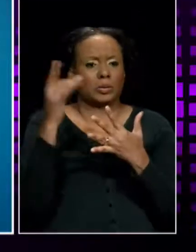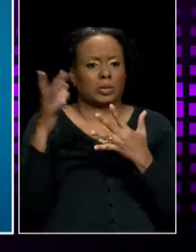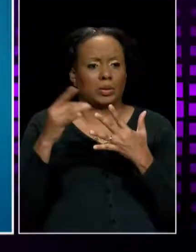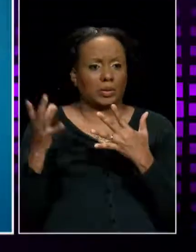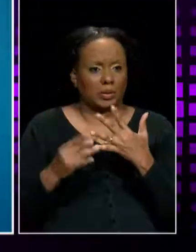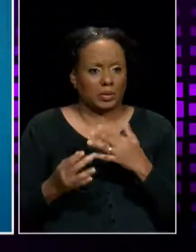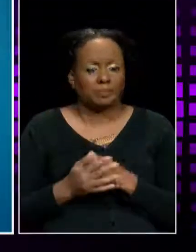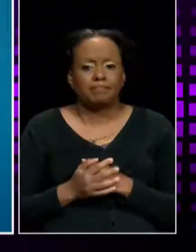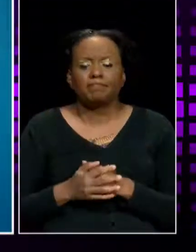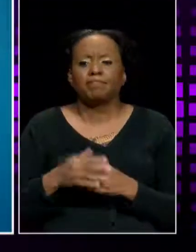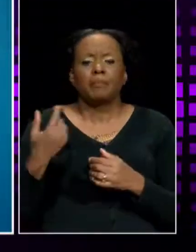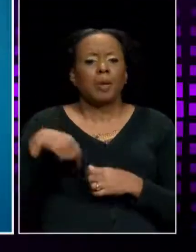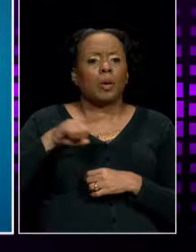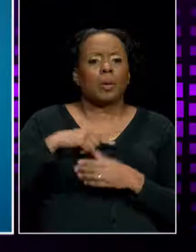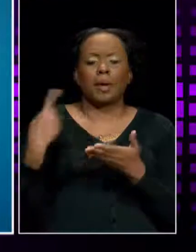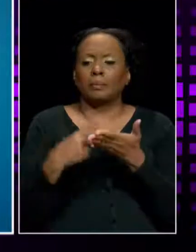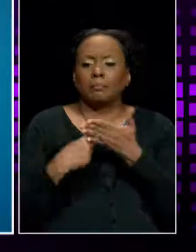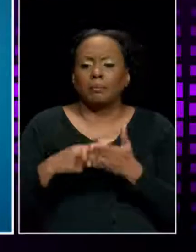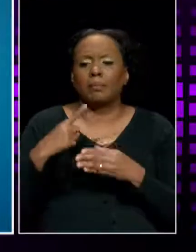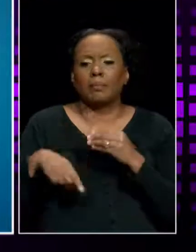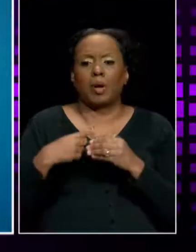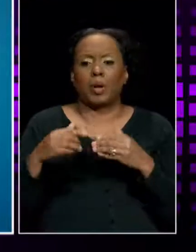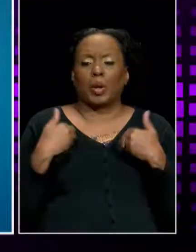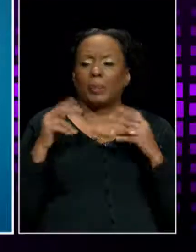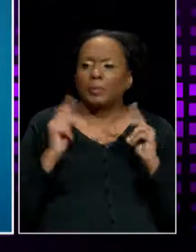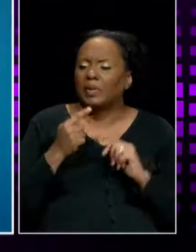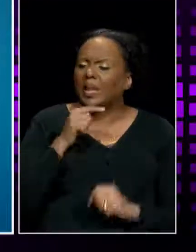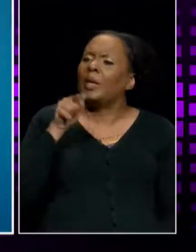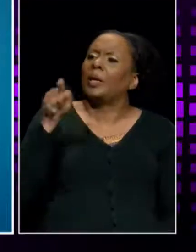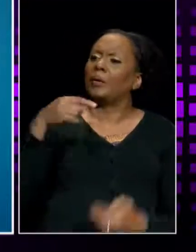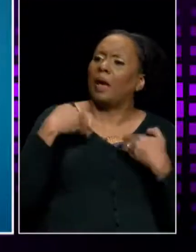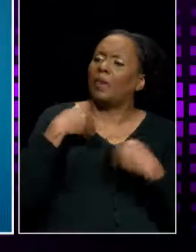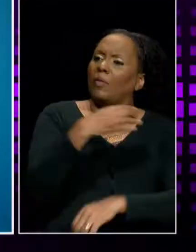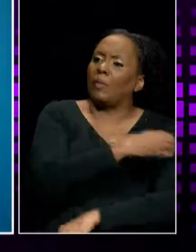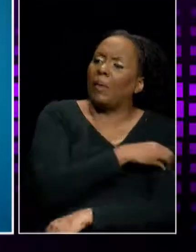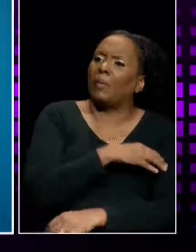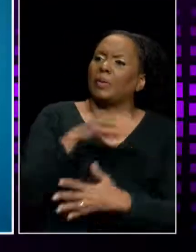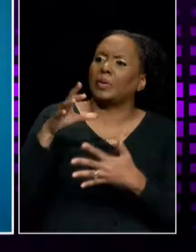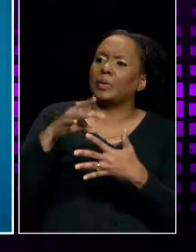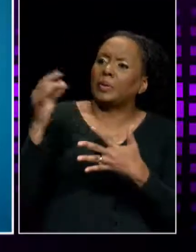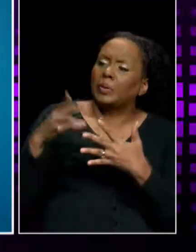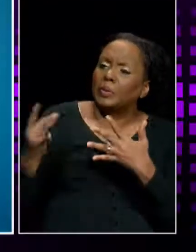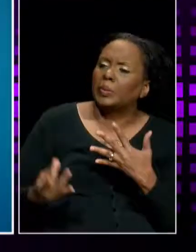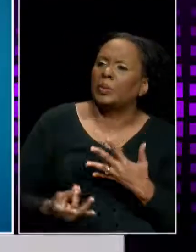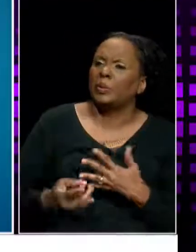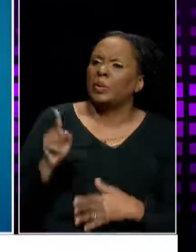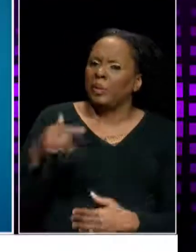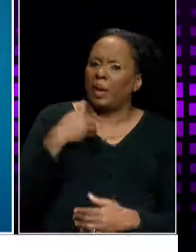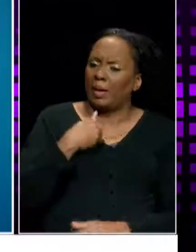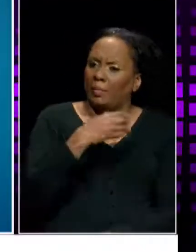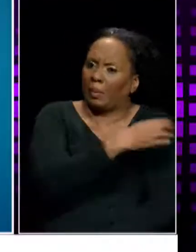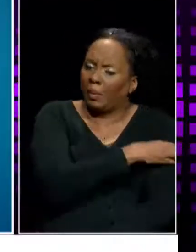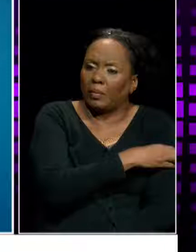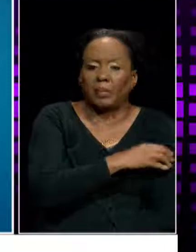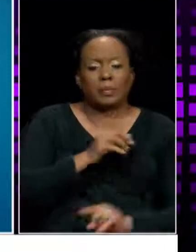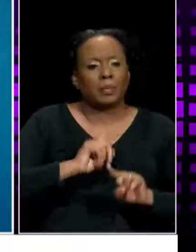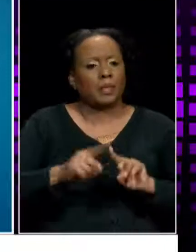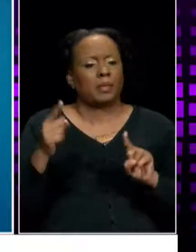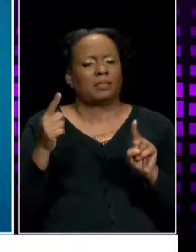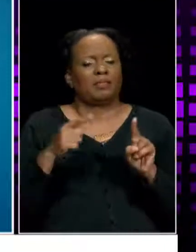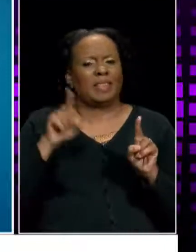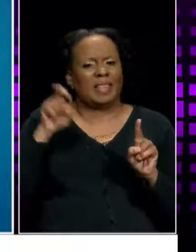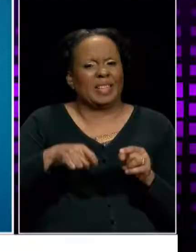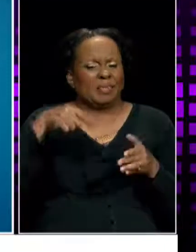about young persons and say, you have the power to choose and young persons have the power of choice. But sometimes we have to dive deeper into